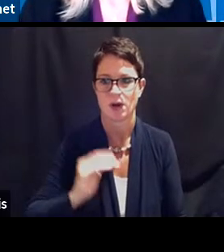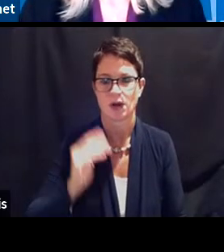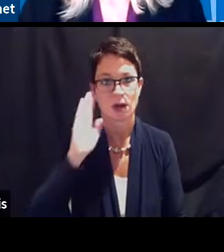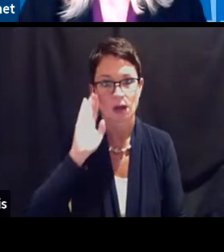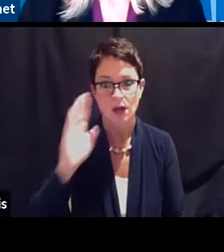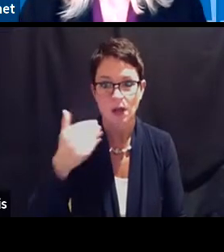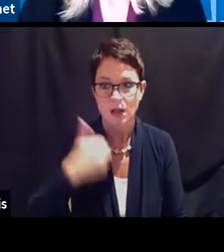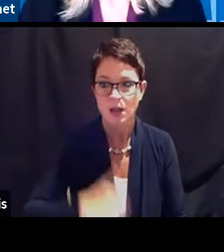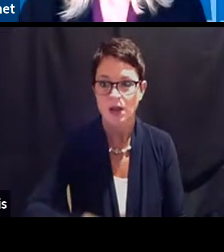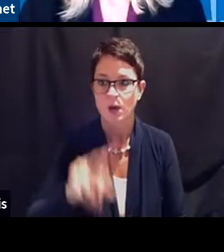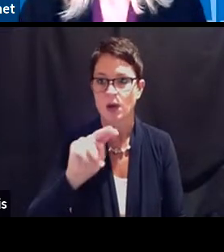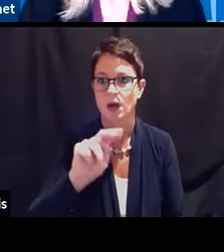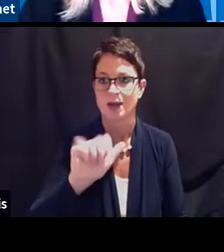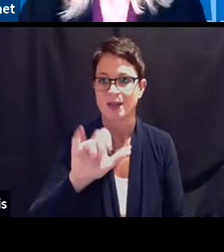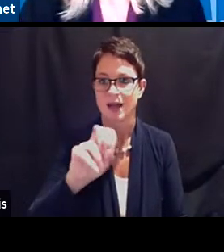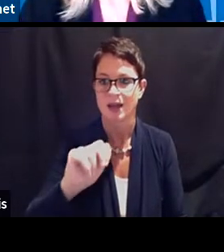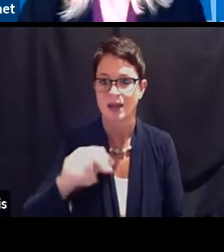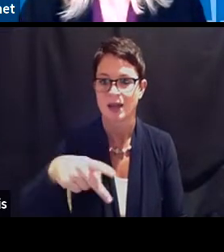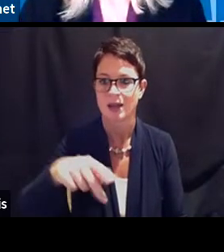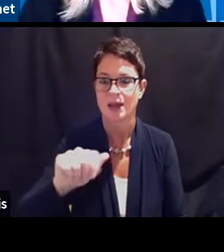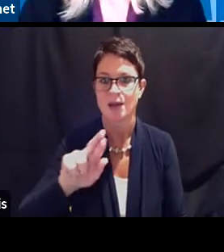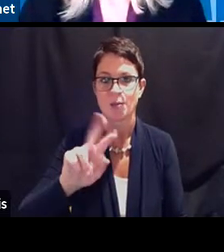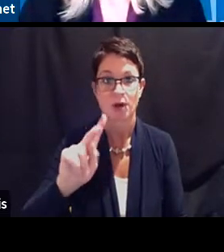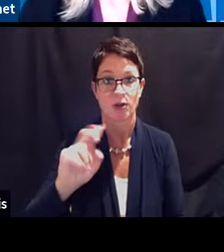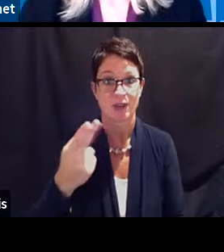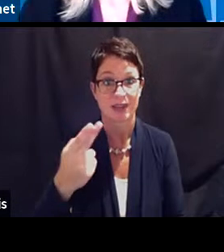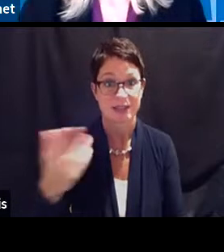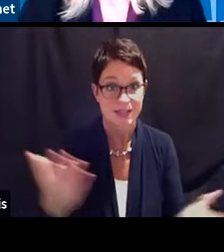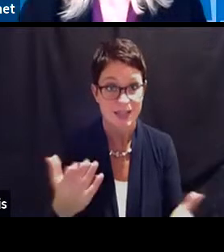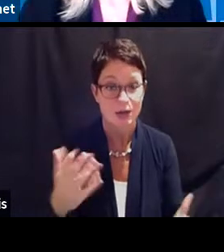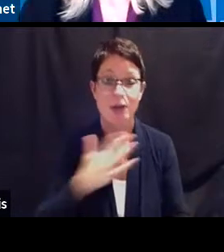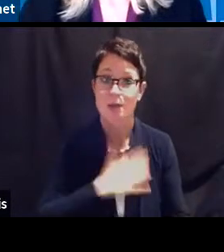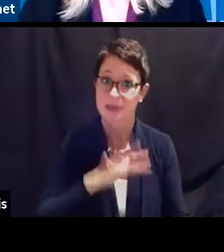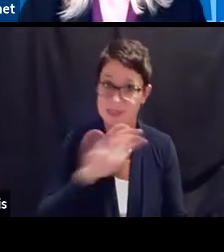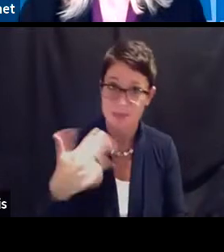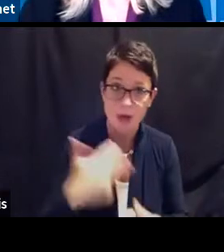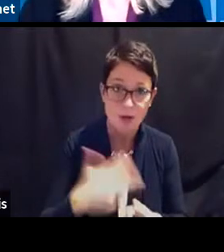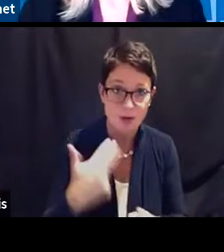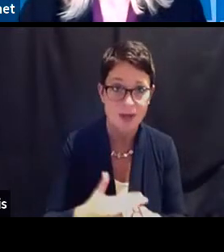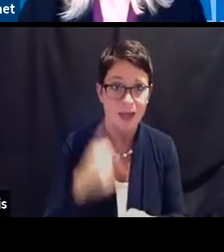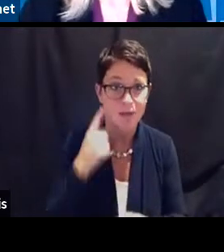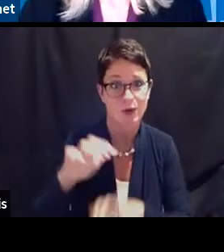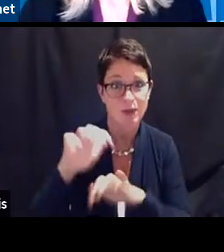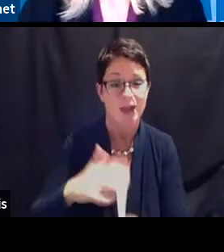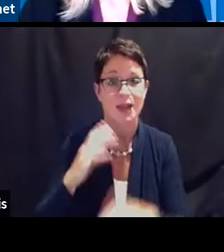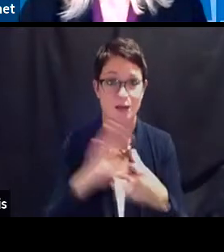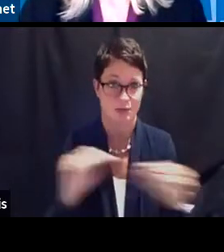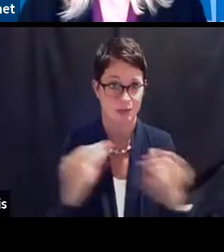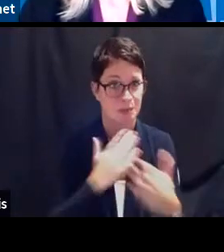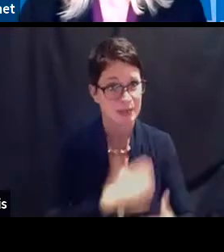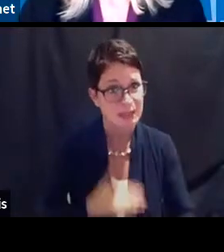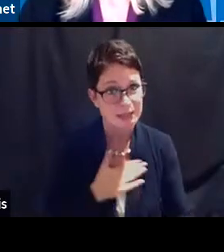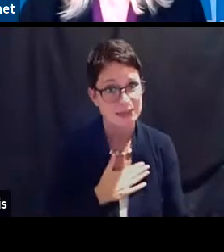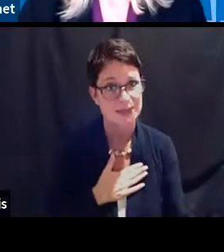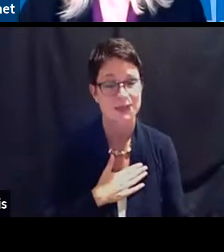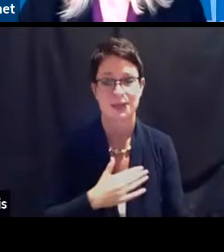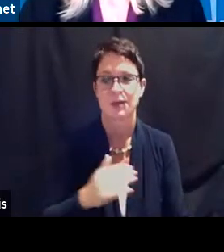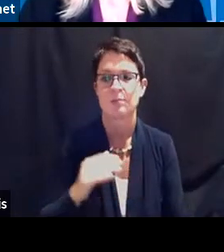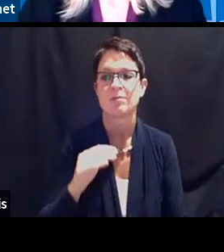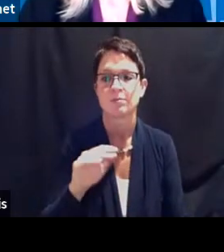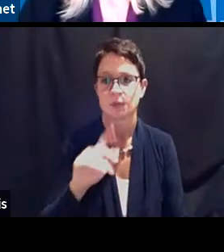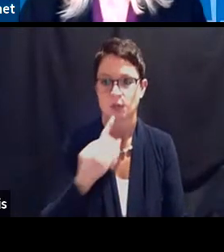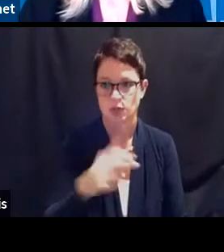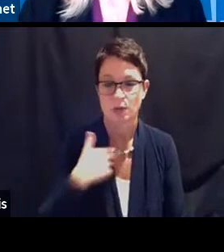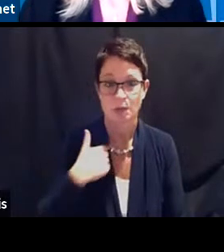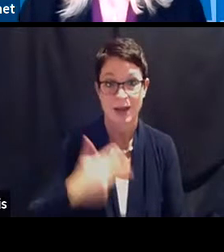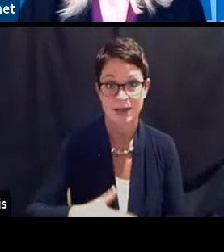here. Oh, please spell your name for the stenographer and let us have your comments. Sure.